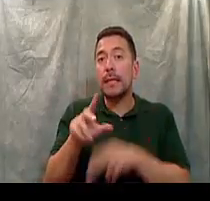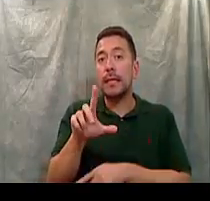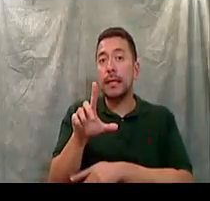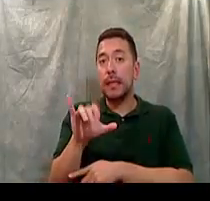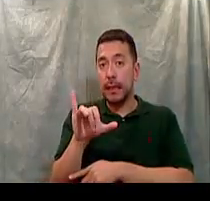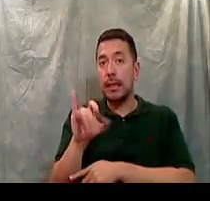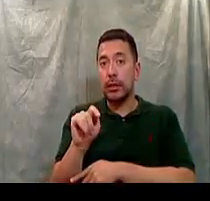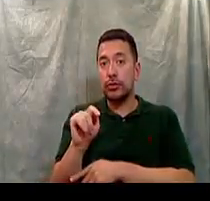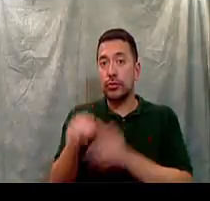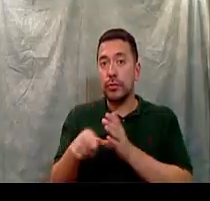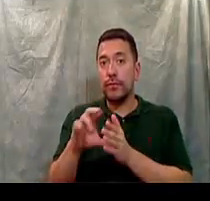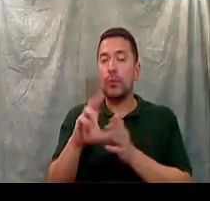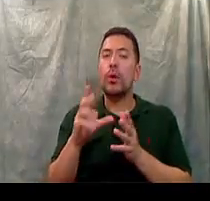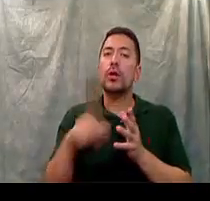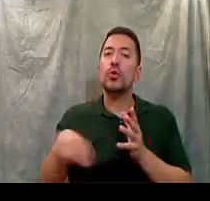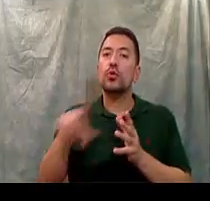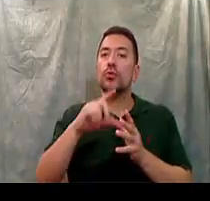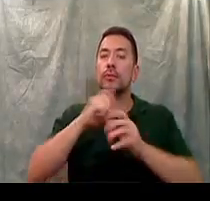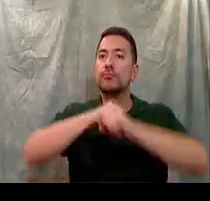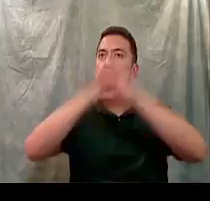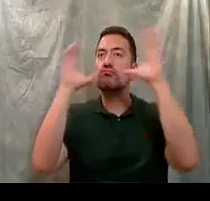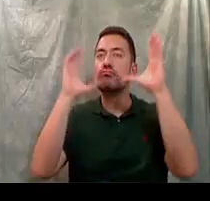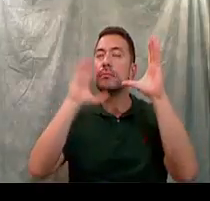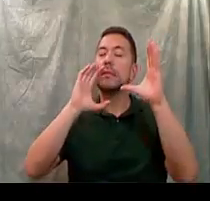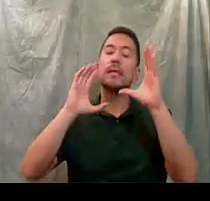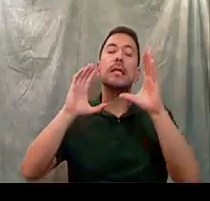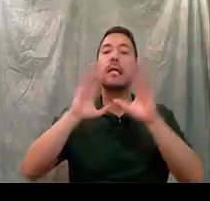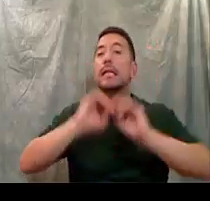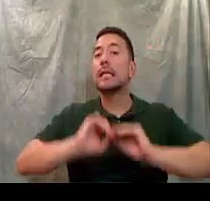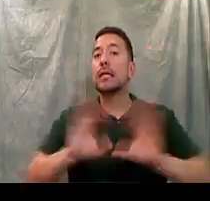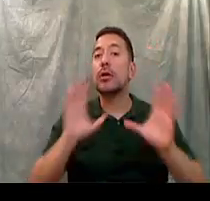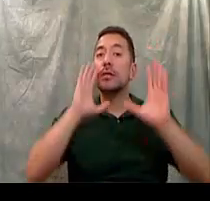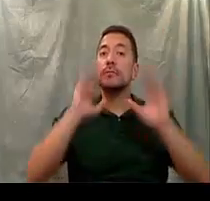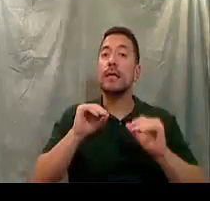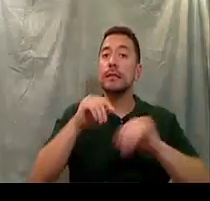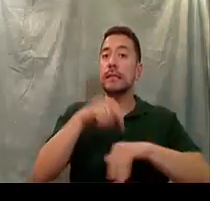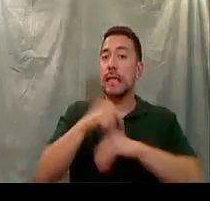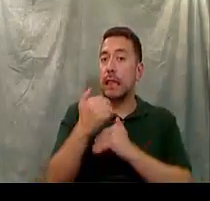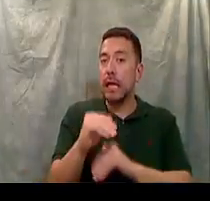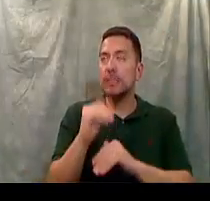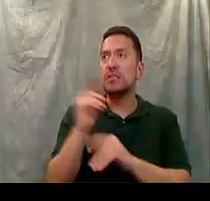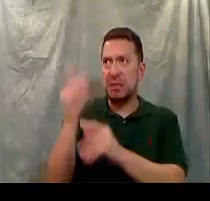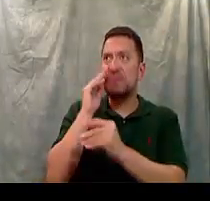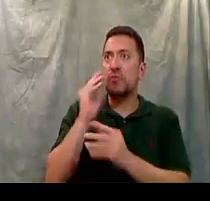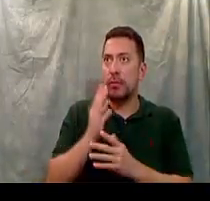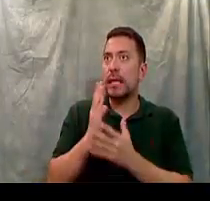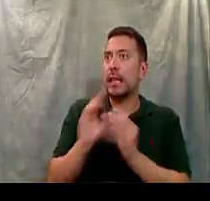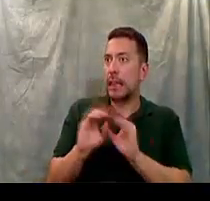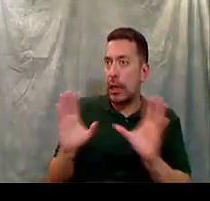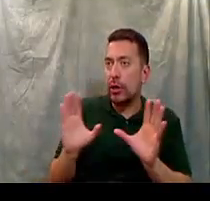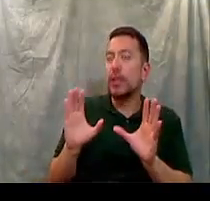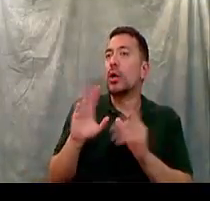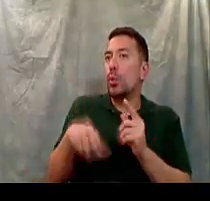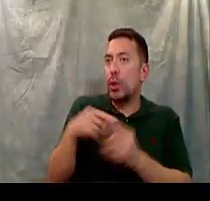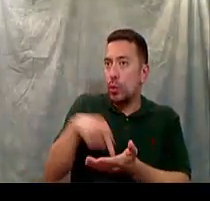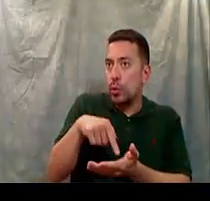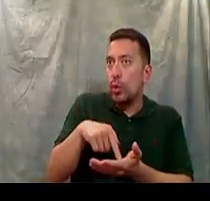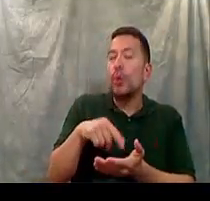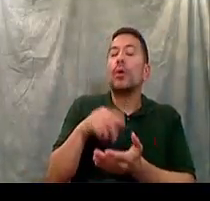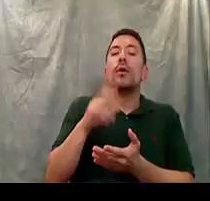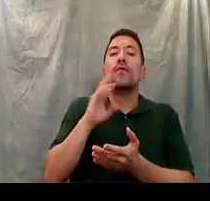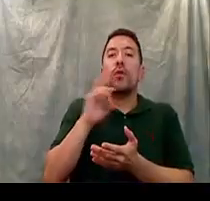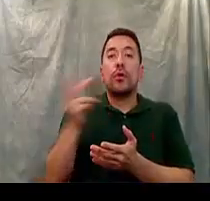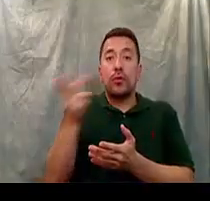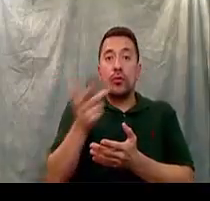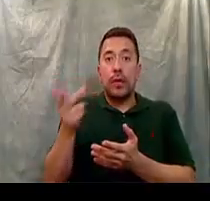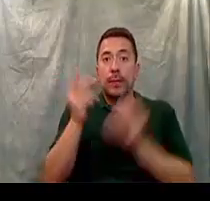the expectations and deadlines, and I've gotten some clarity on that and how that's going to work across the 3 professors that you will be submitting it to, one